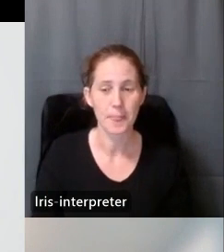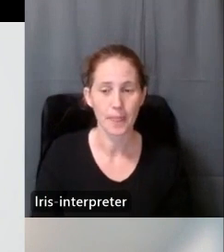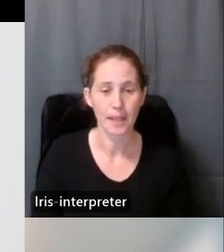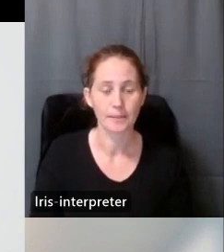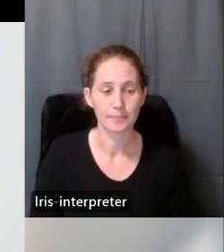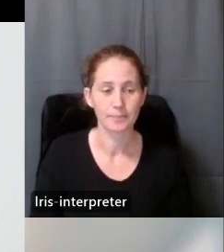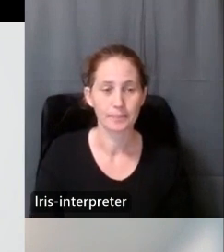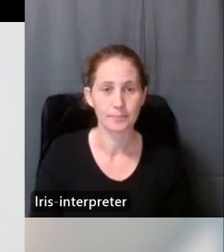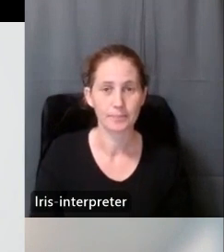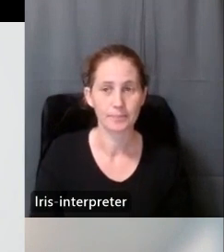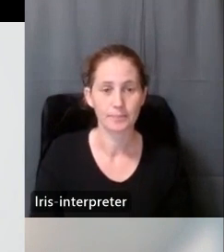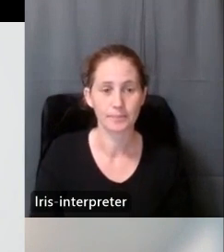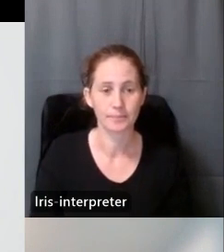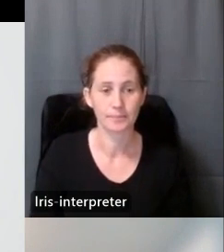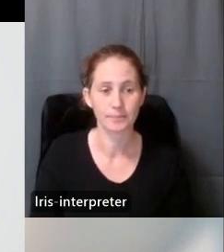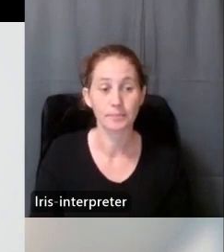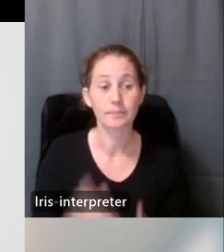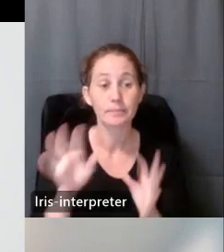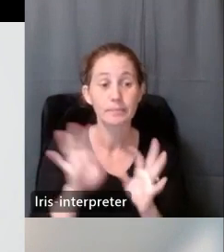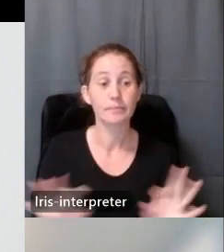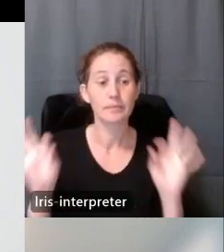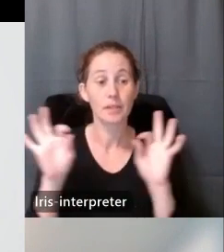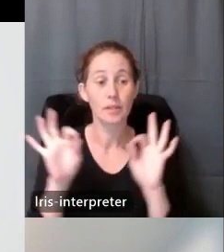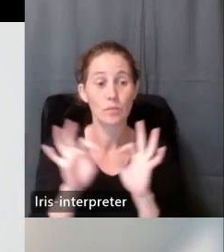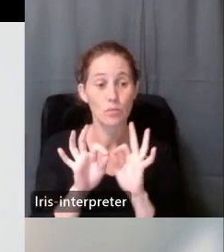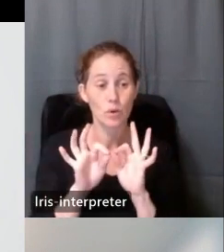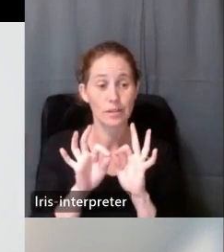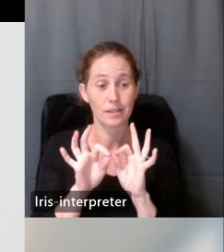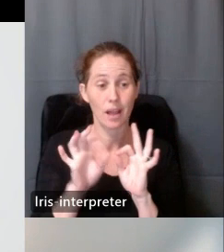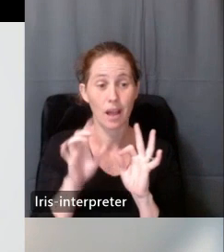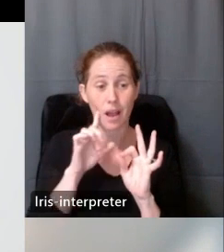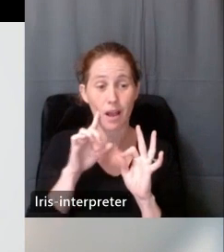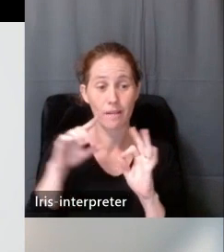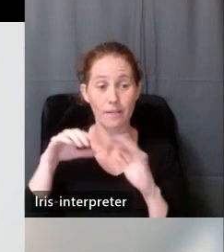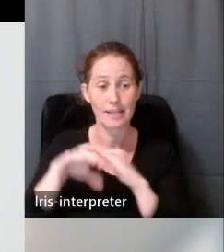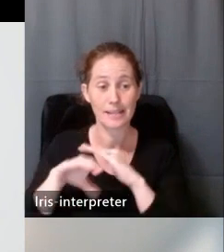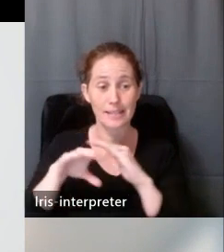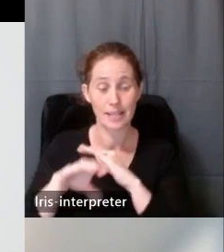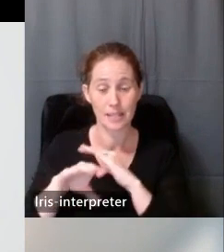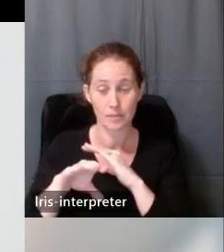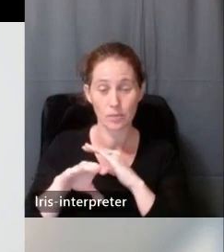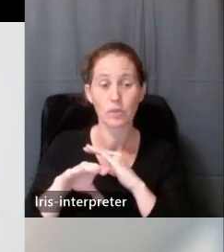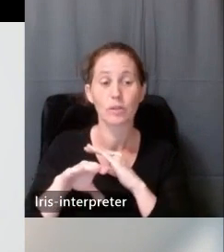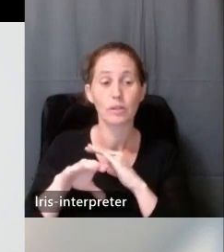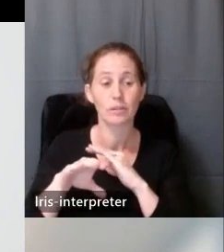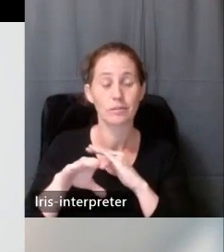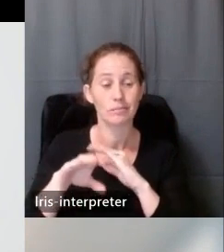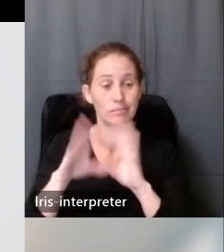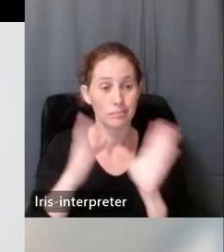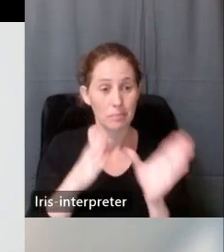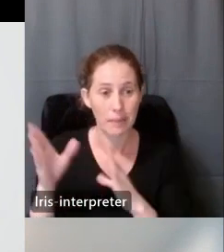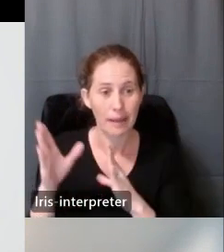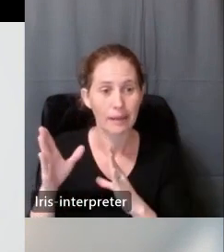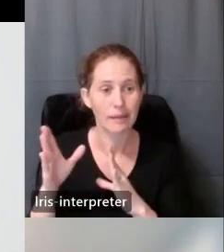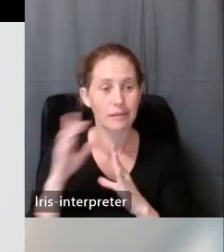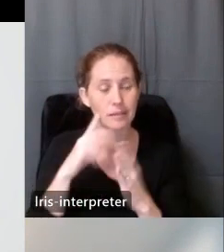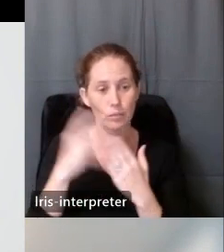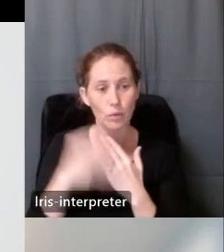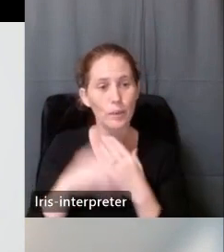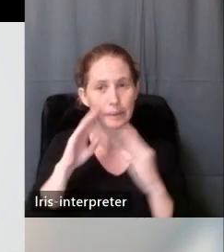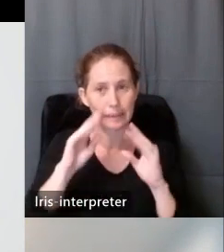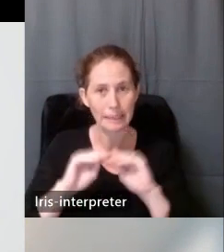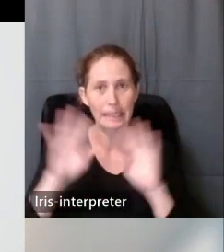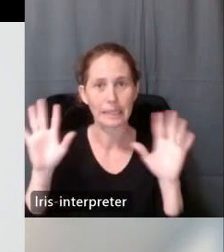So the importance of accessible emergency programs and plans, I think, is very